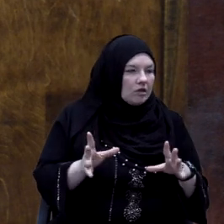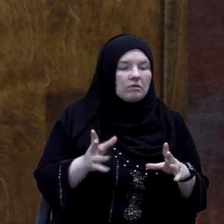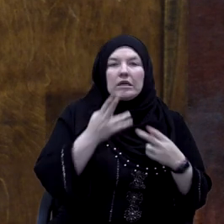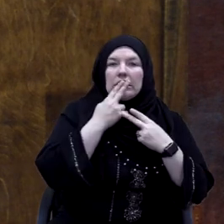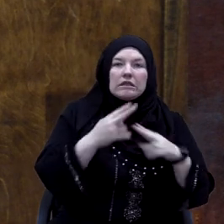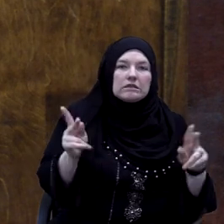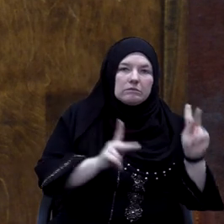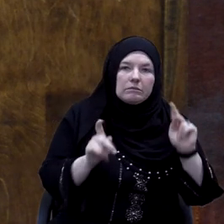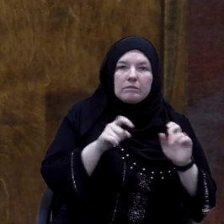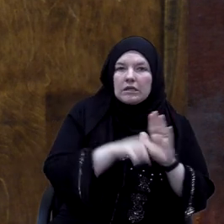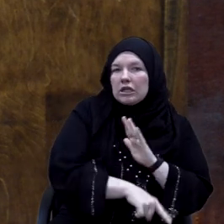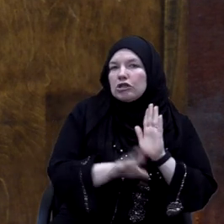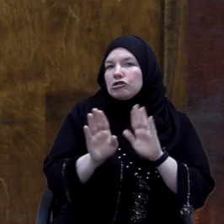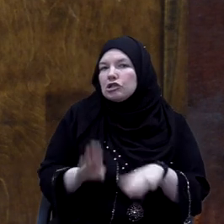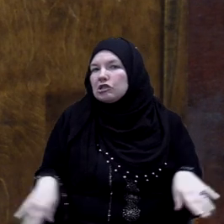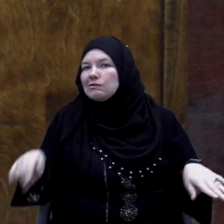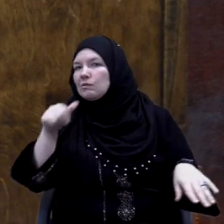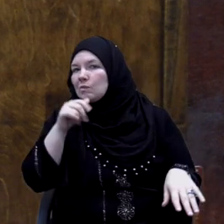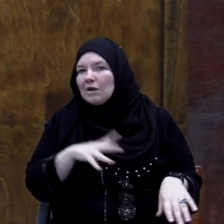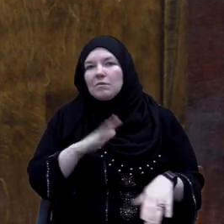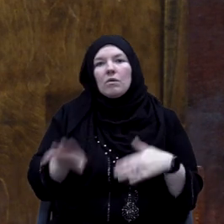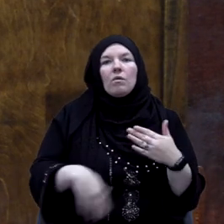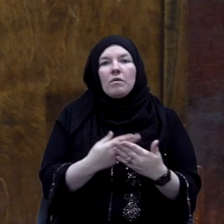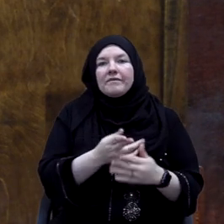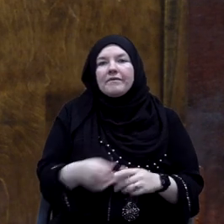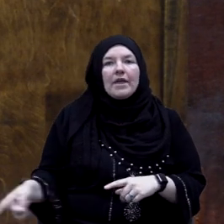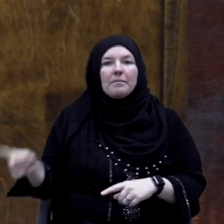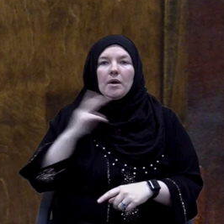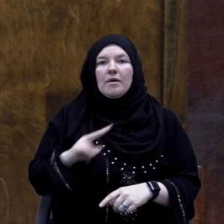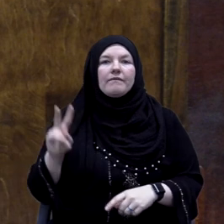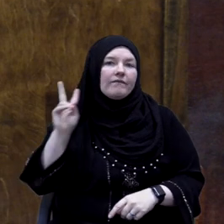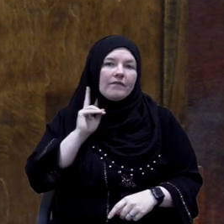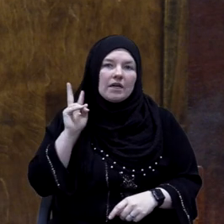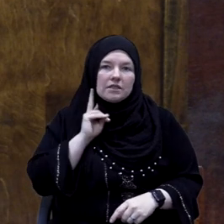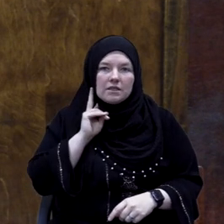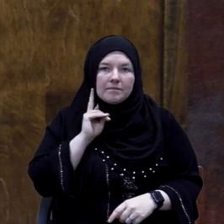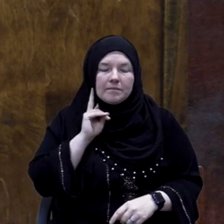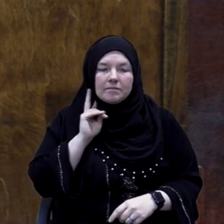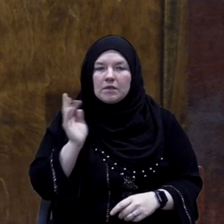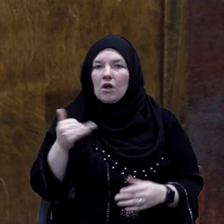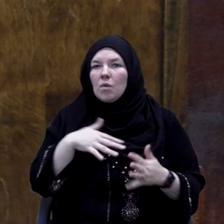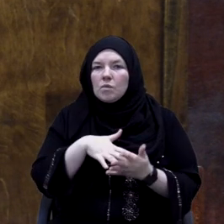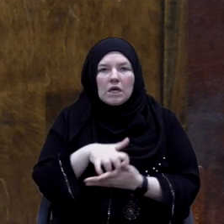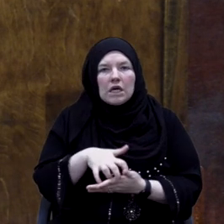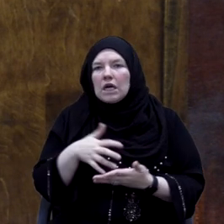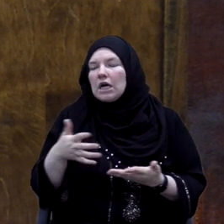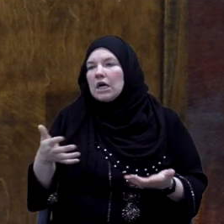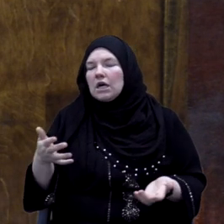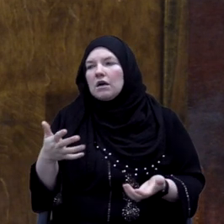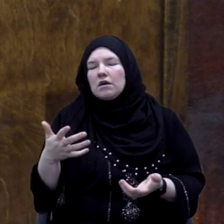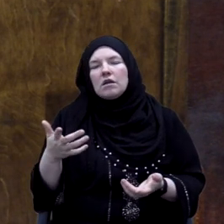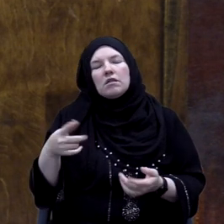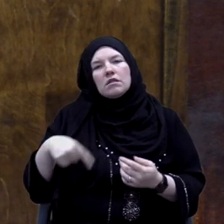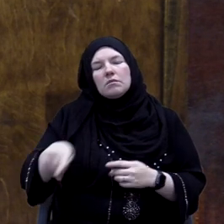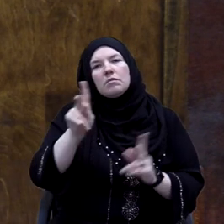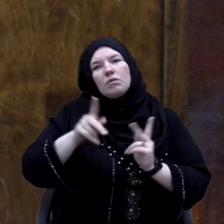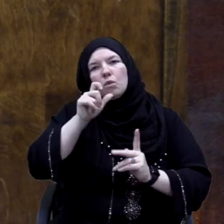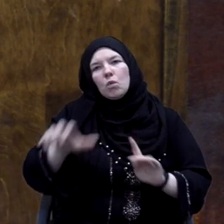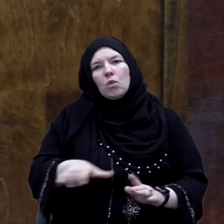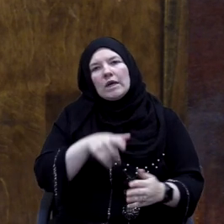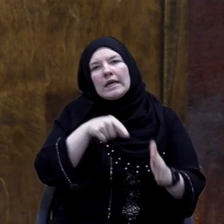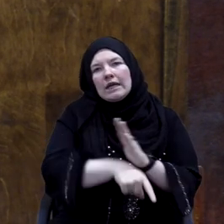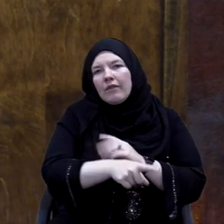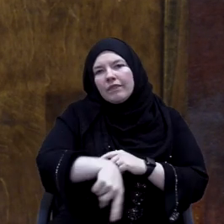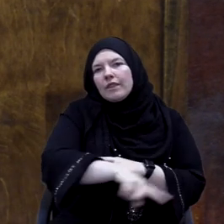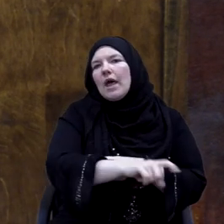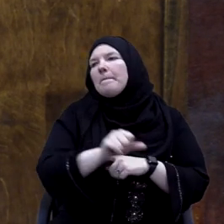being killed, all of these are victims of the perpetrators. Those perpetrators, when they